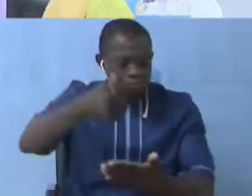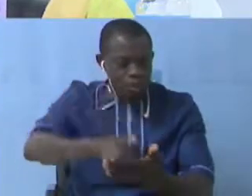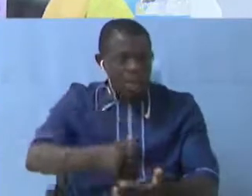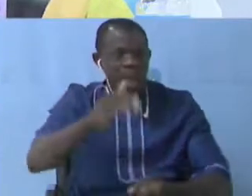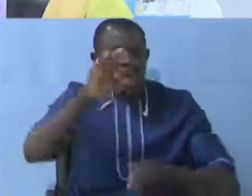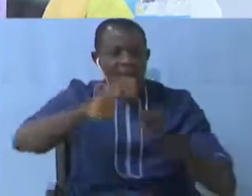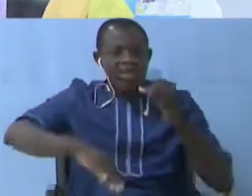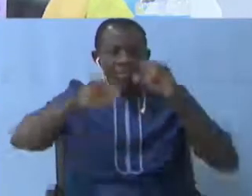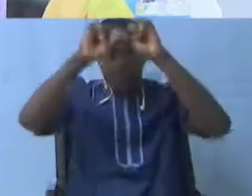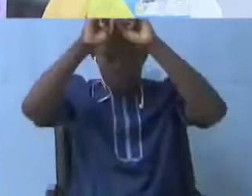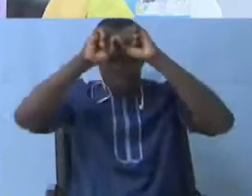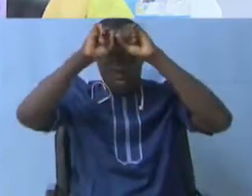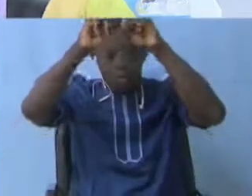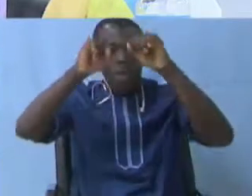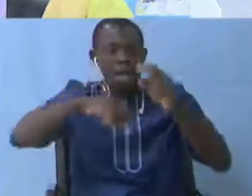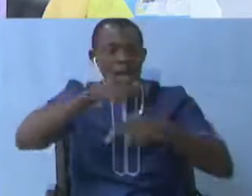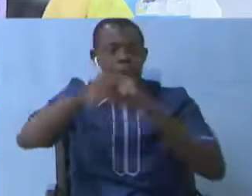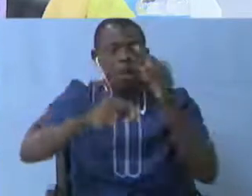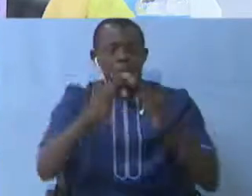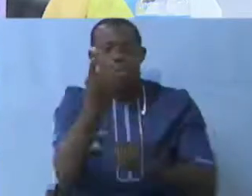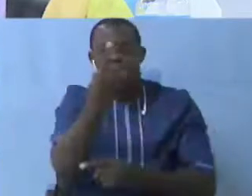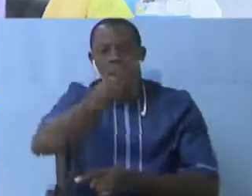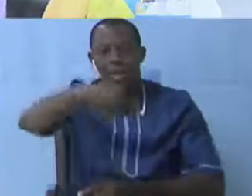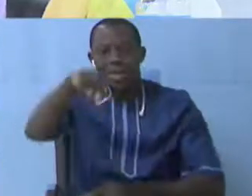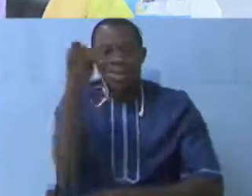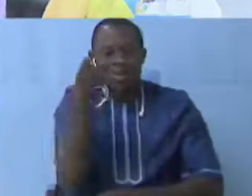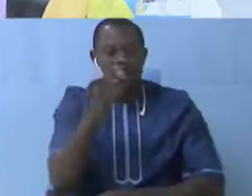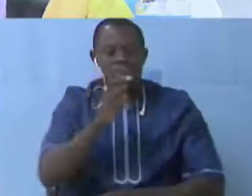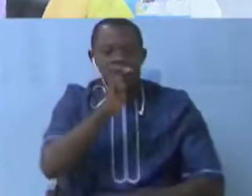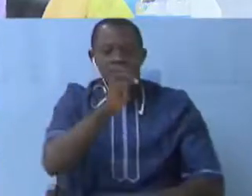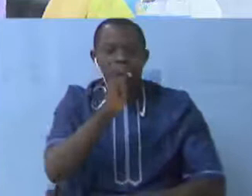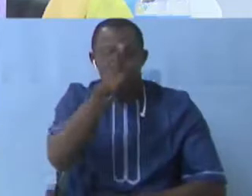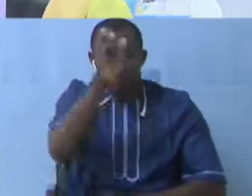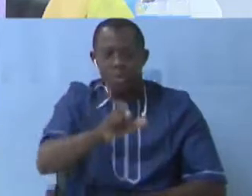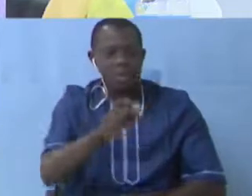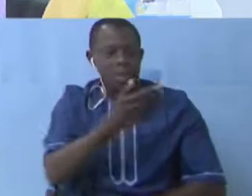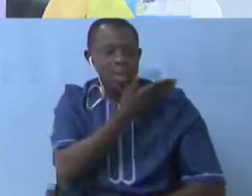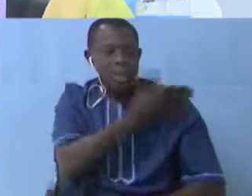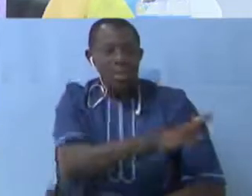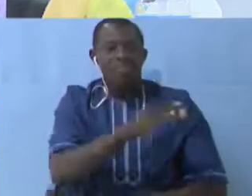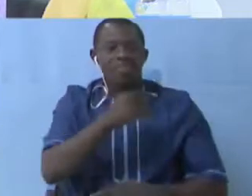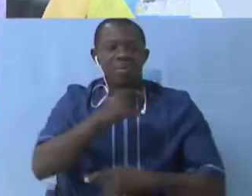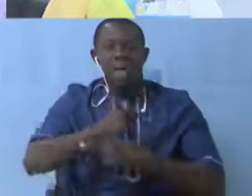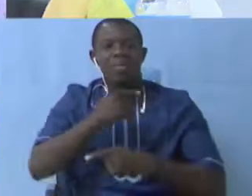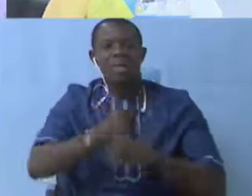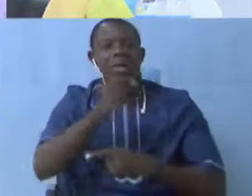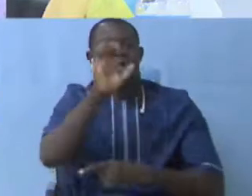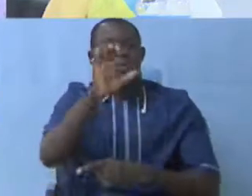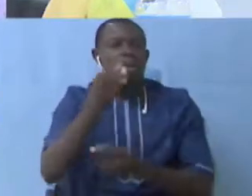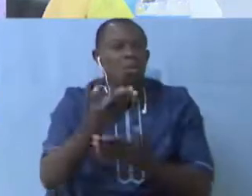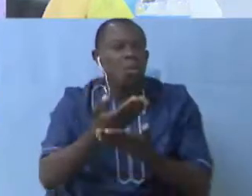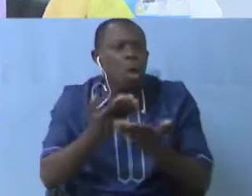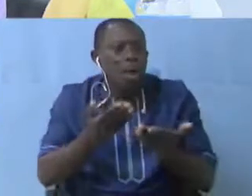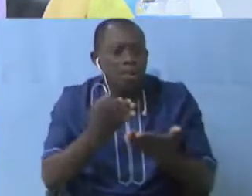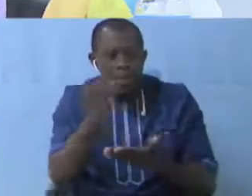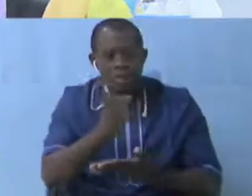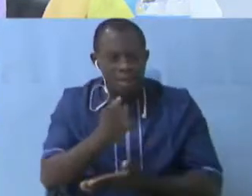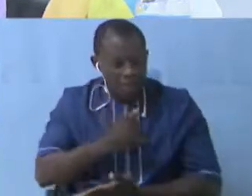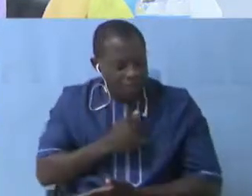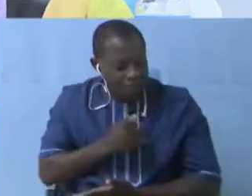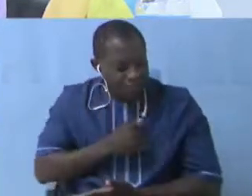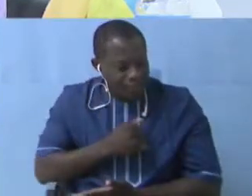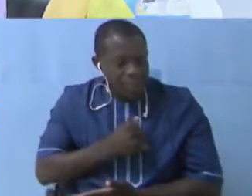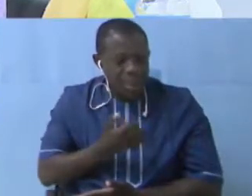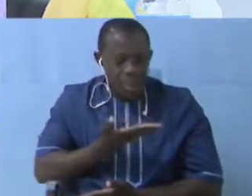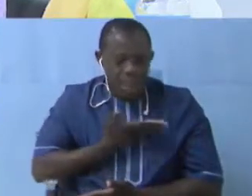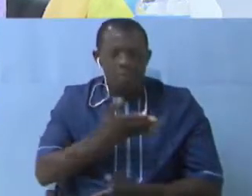about 100 journalists left the country due to fear and persecution. nga xam ne ni tax na ba journalistes yu bari